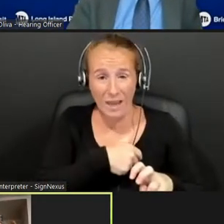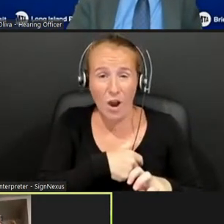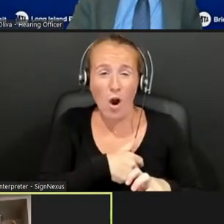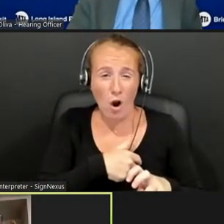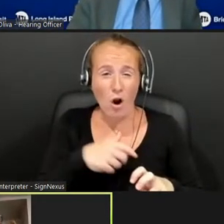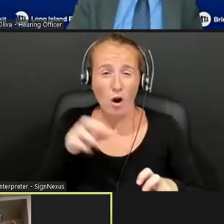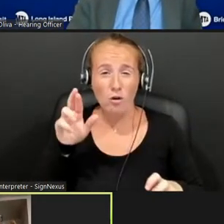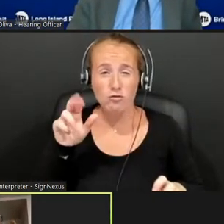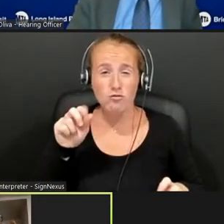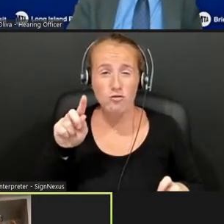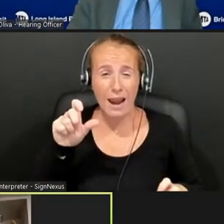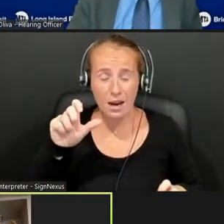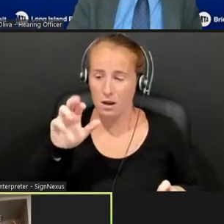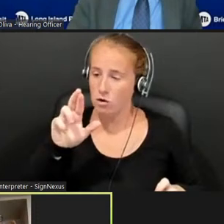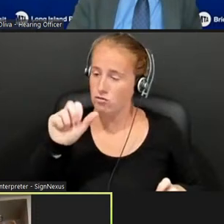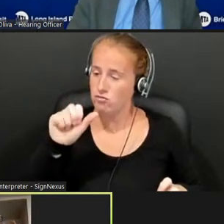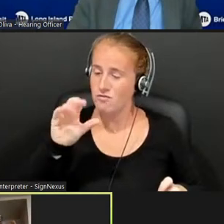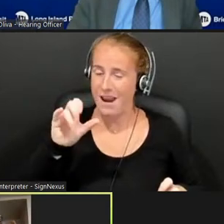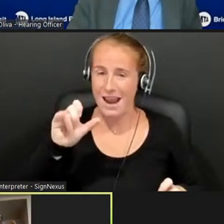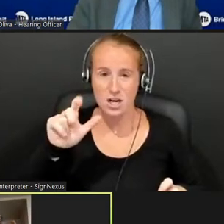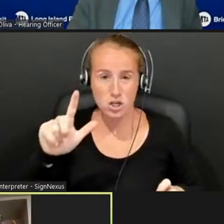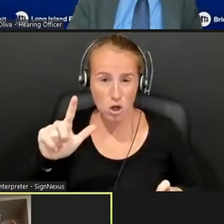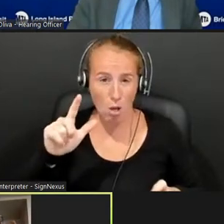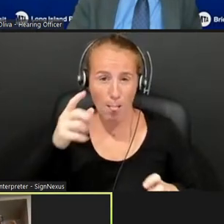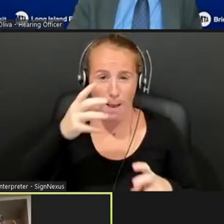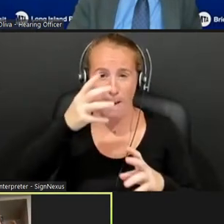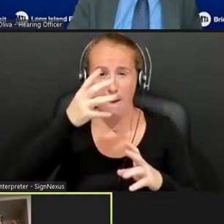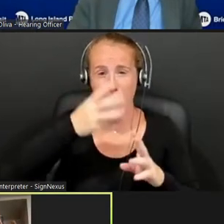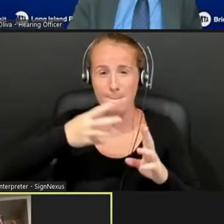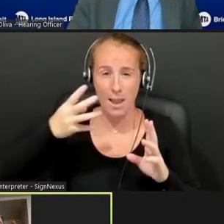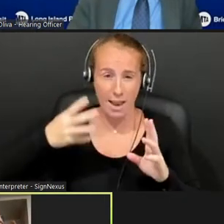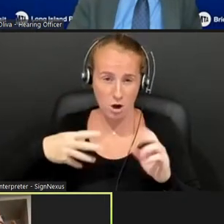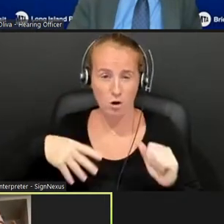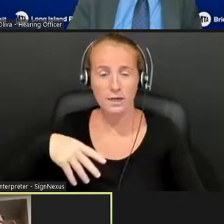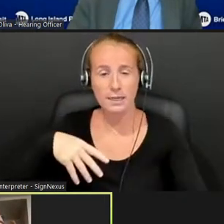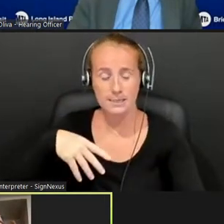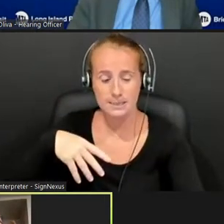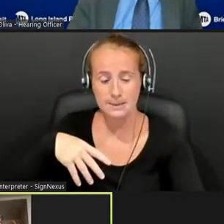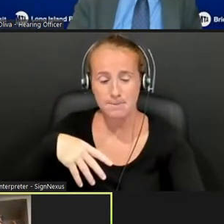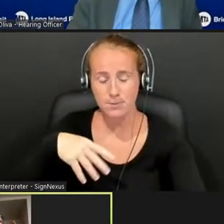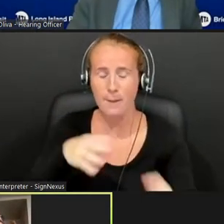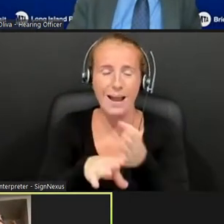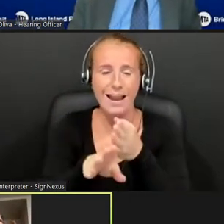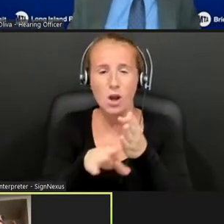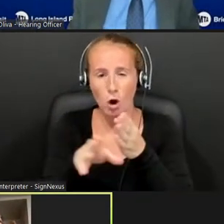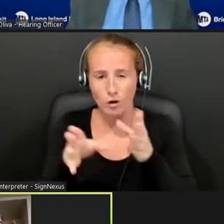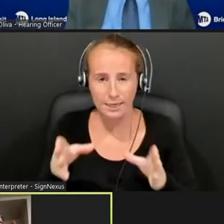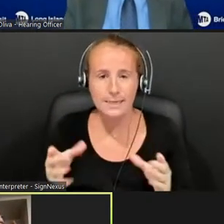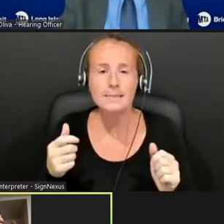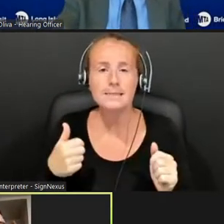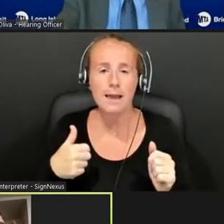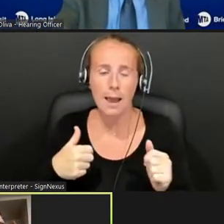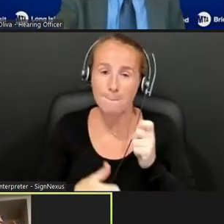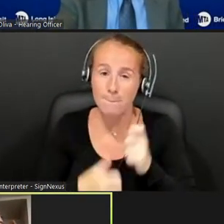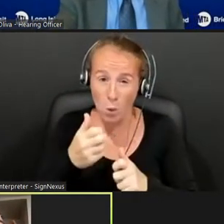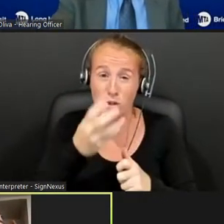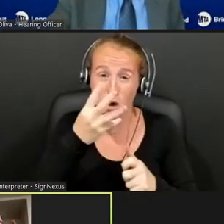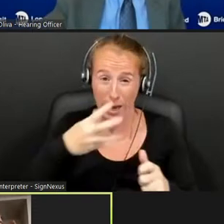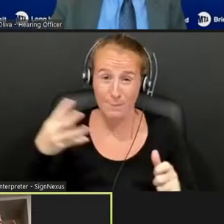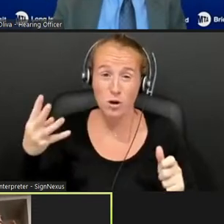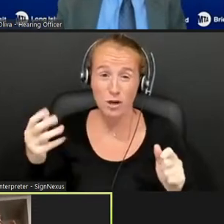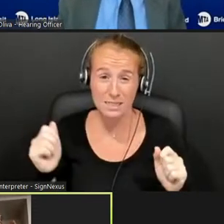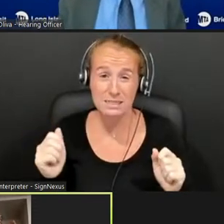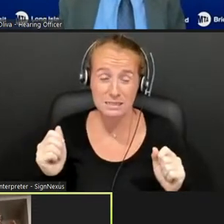and that approximating 91 percent of them are immigrants we're on an fhv exemption this path to the American drill will further be